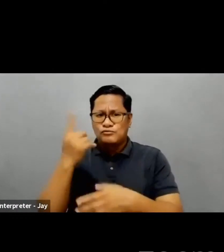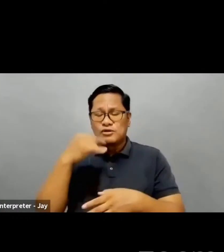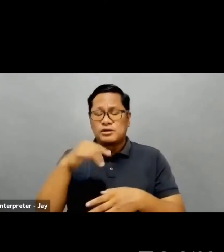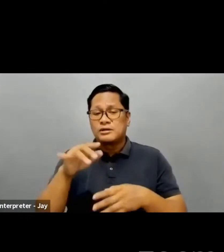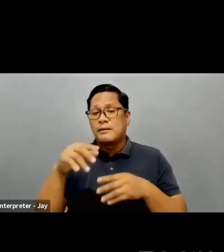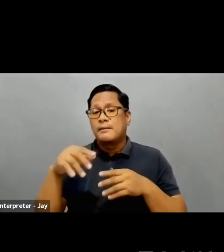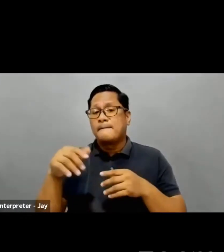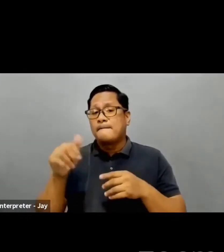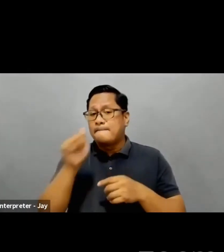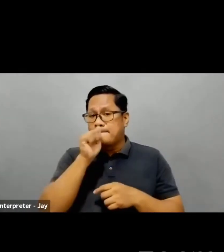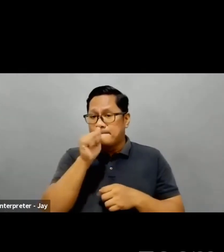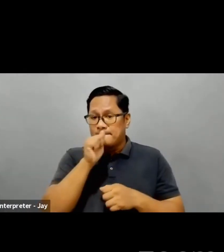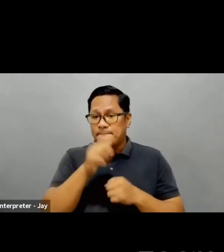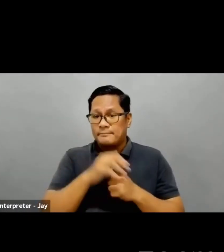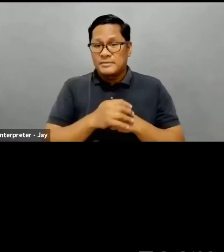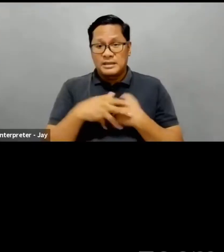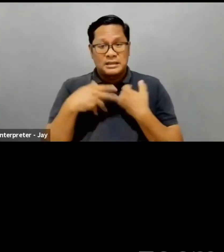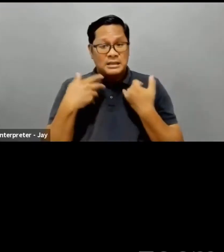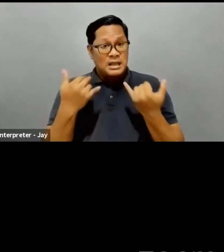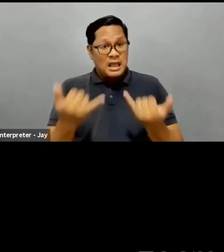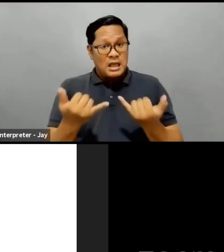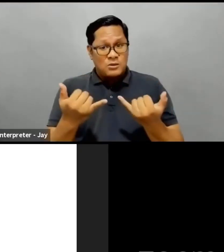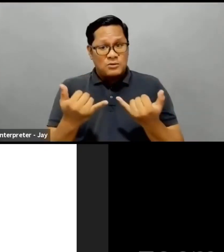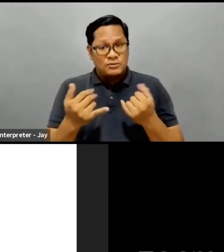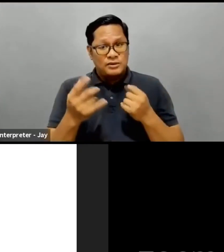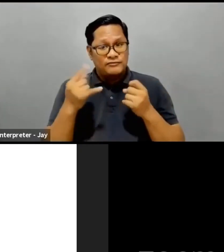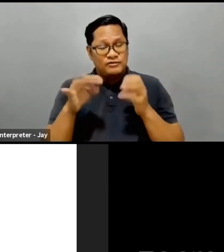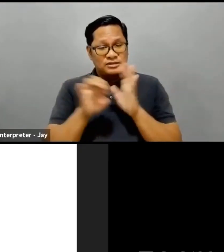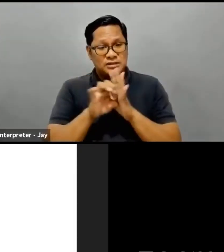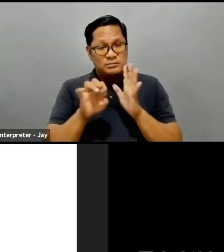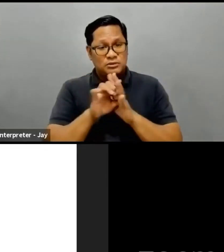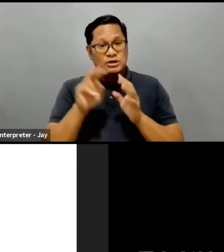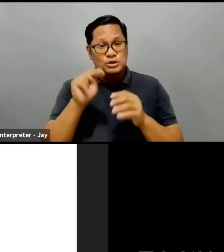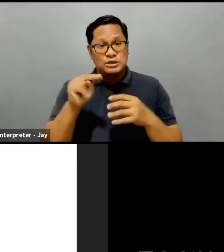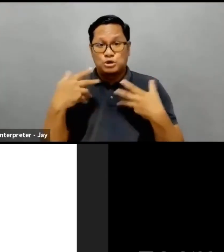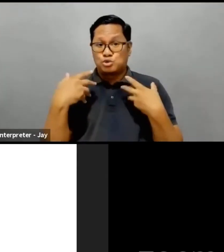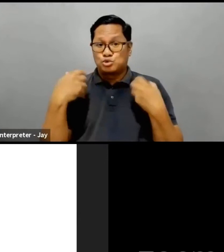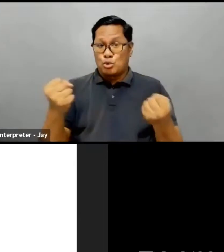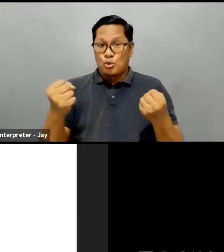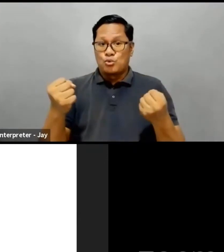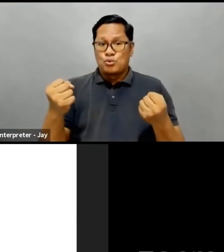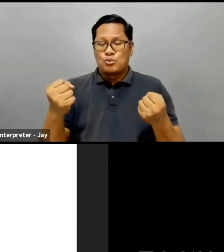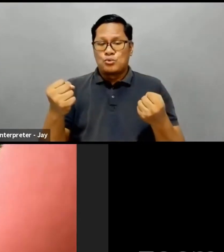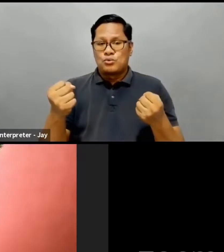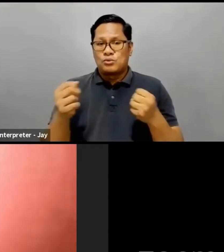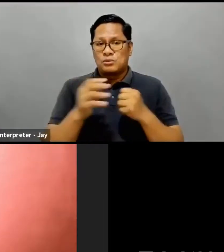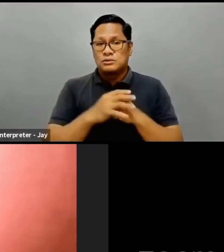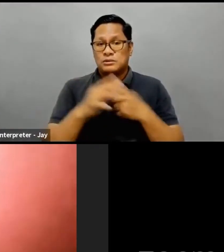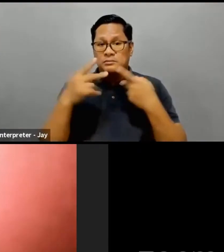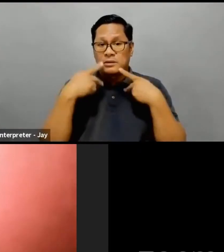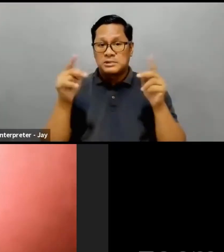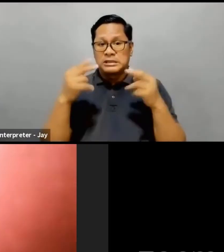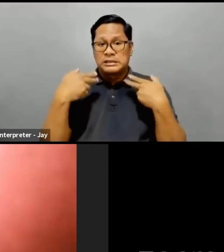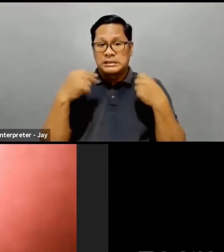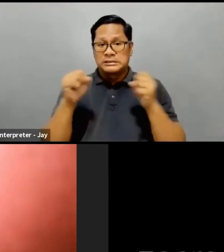Ngayon, conscious rin na kailangan palakasin yung public health